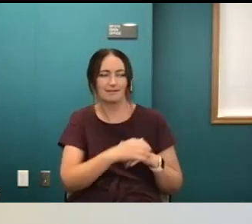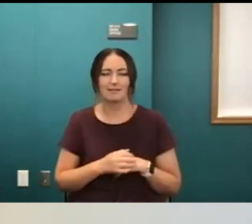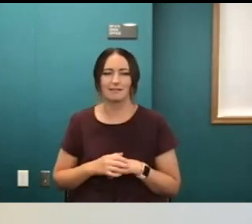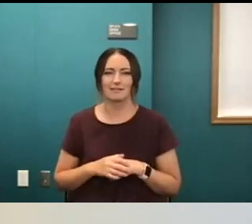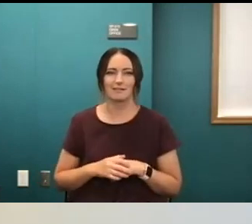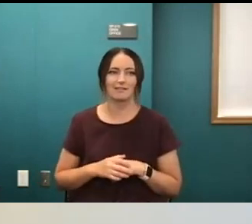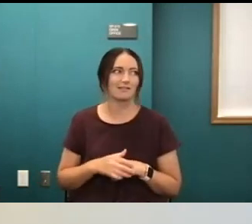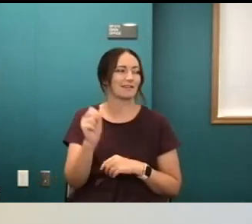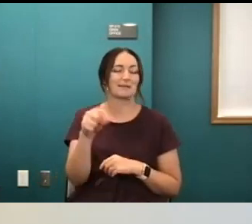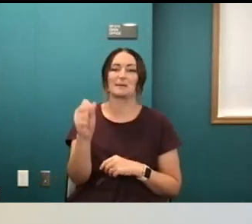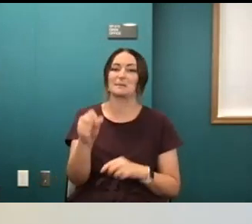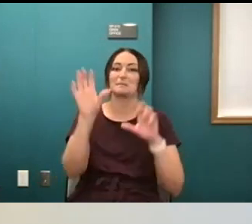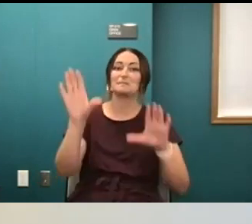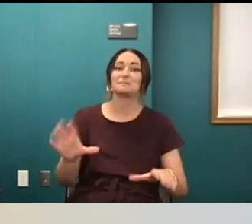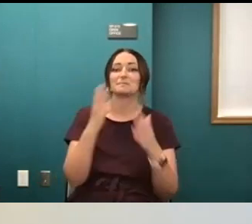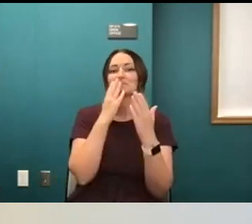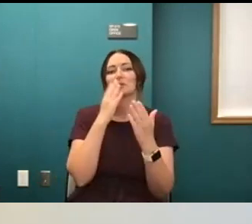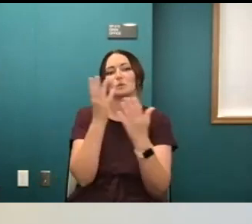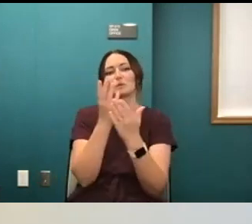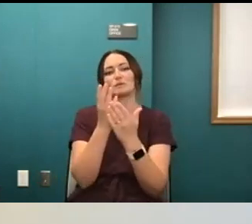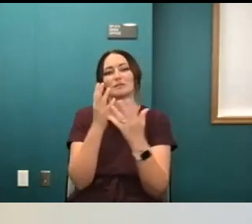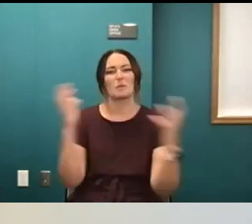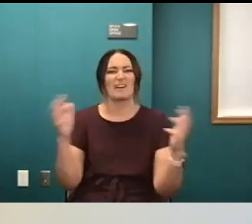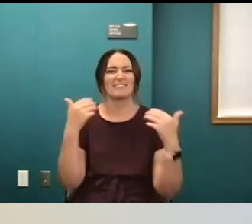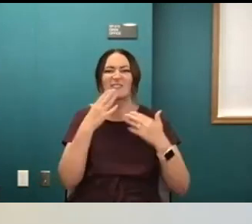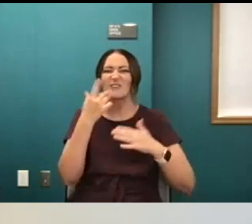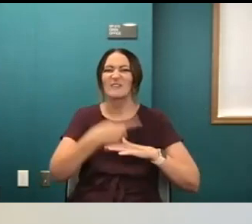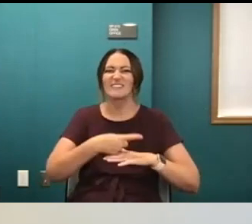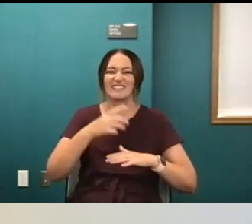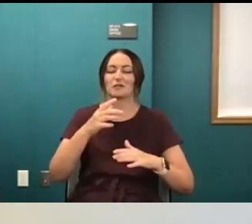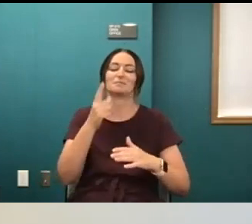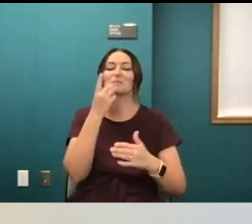Great. Thank you so much Thank you, again. guys. Have a great week. All right. Enjoy your day, everyone.